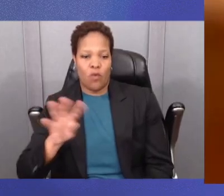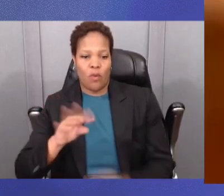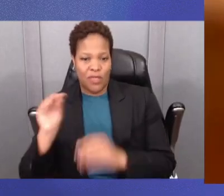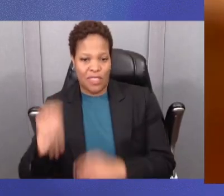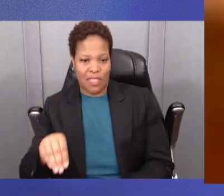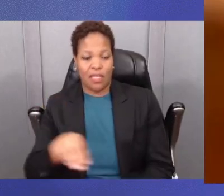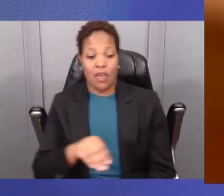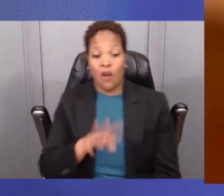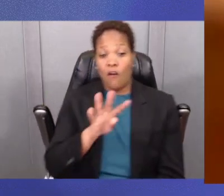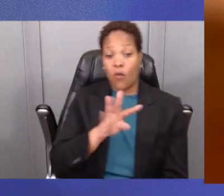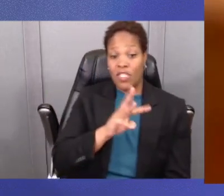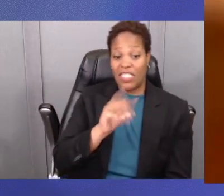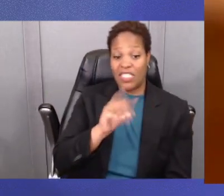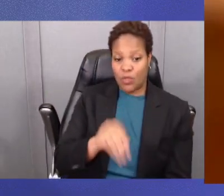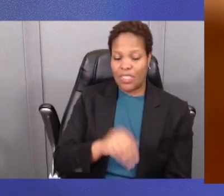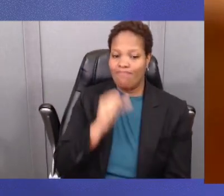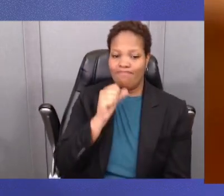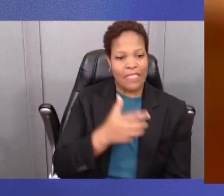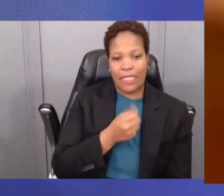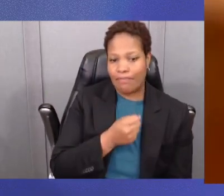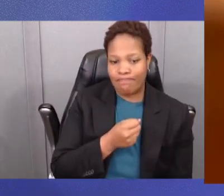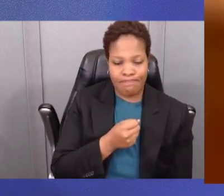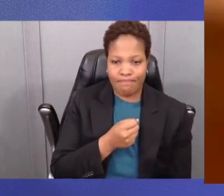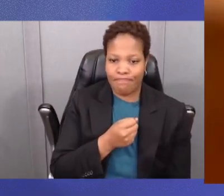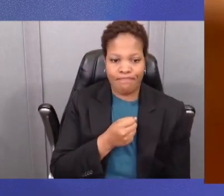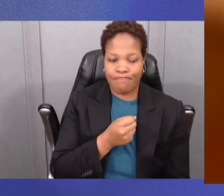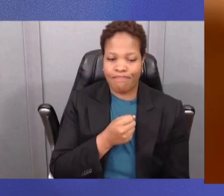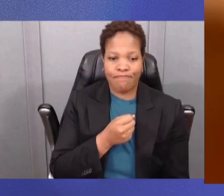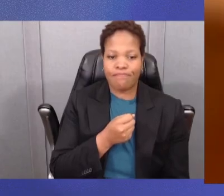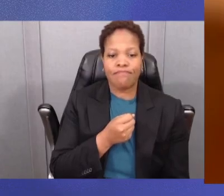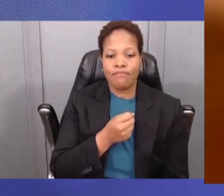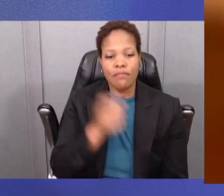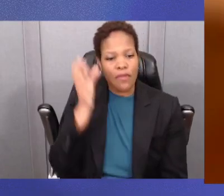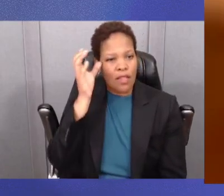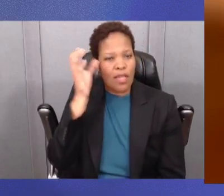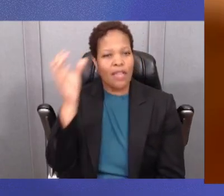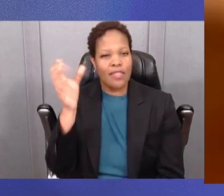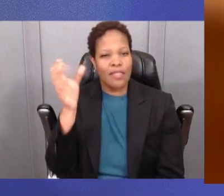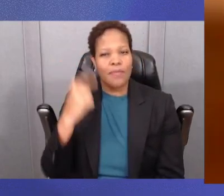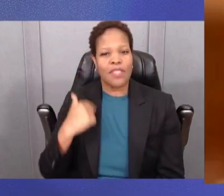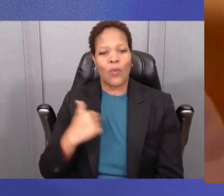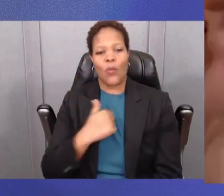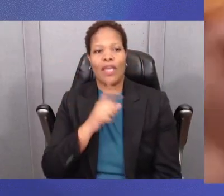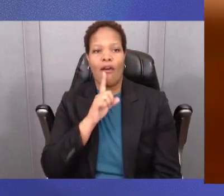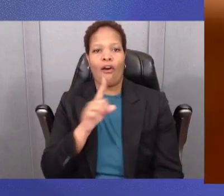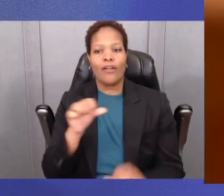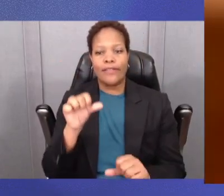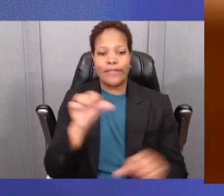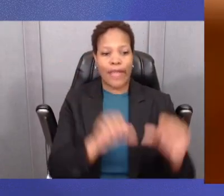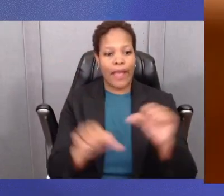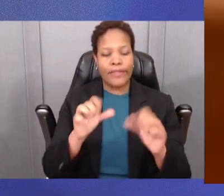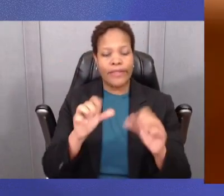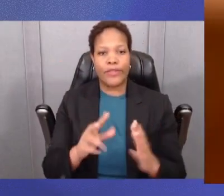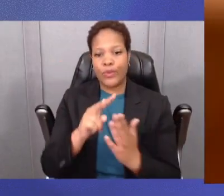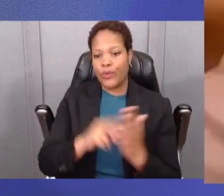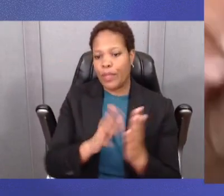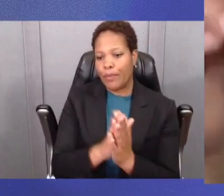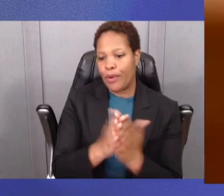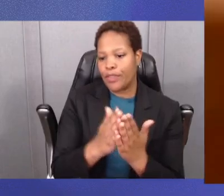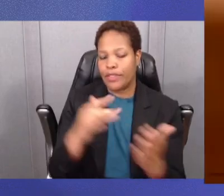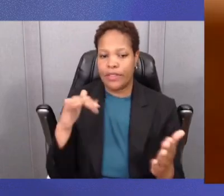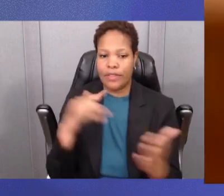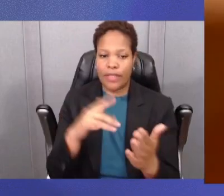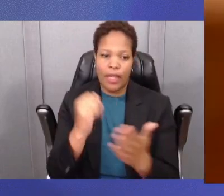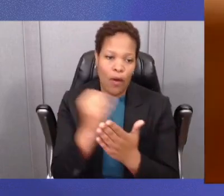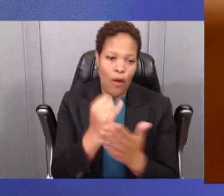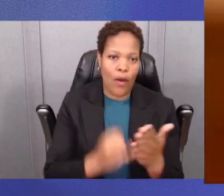they didn't get. So the concept that we're like these scientists who read books and study hard and know the science and